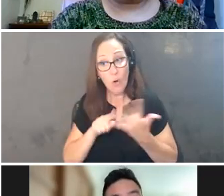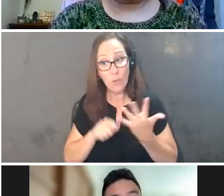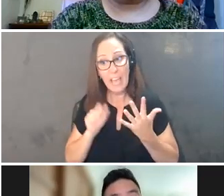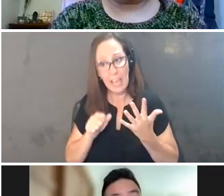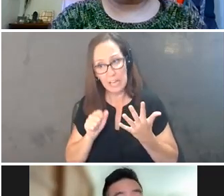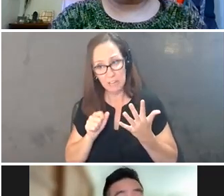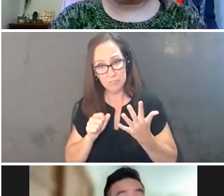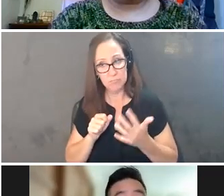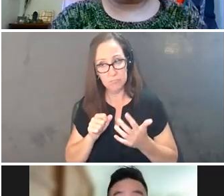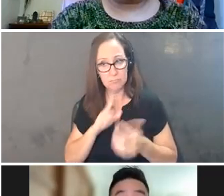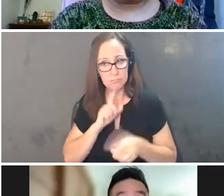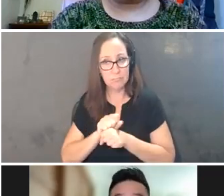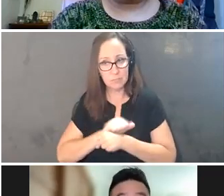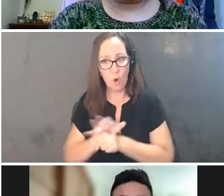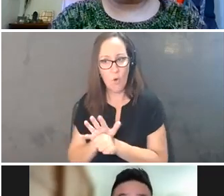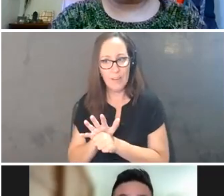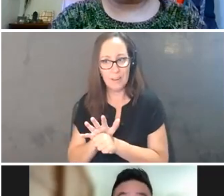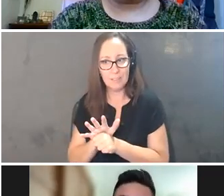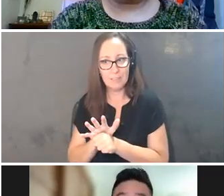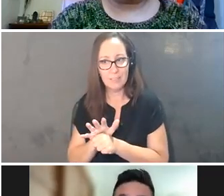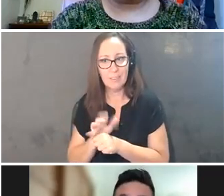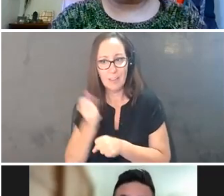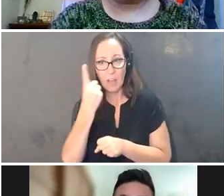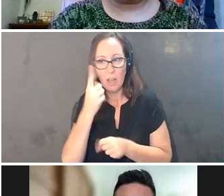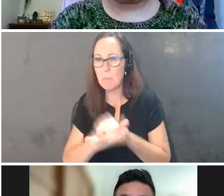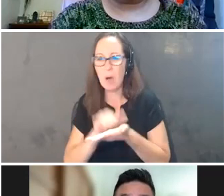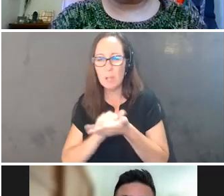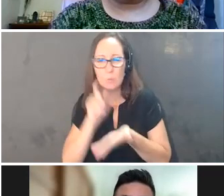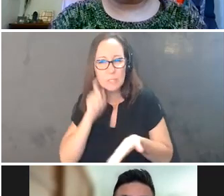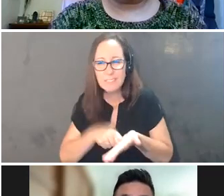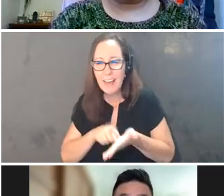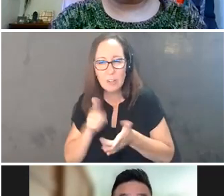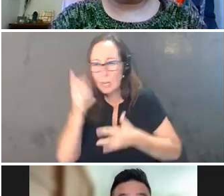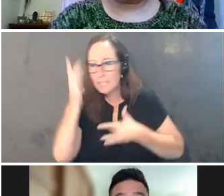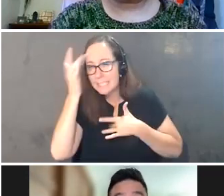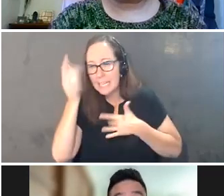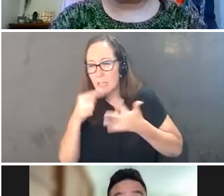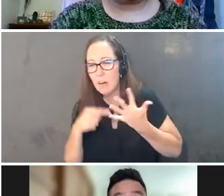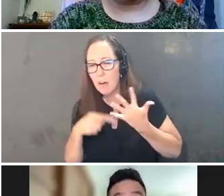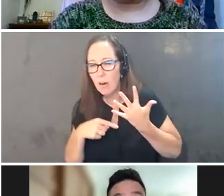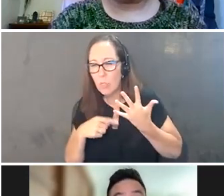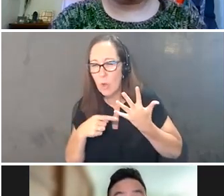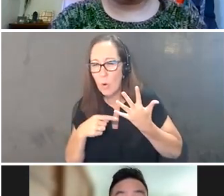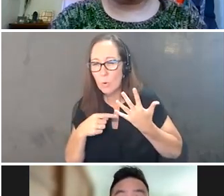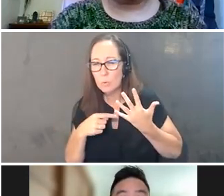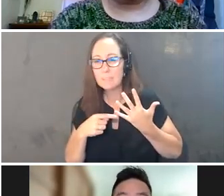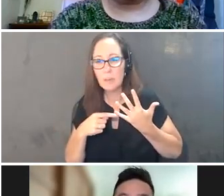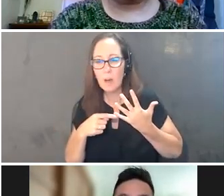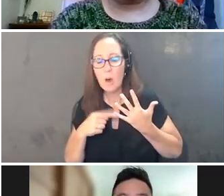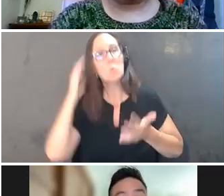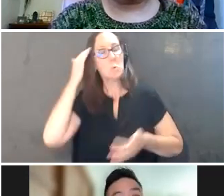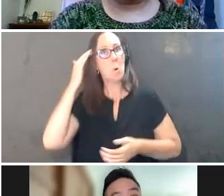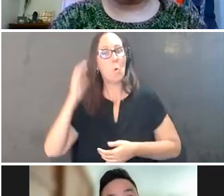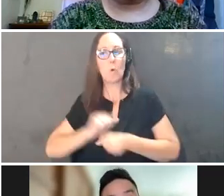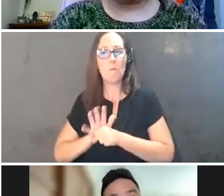point here. It's impossible to tell just based on the symptoms alone, okay? So you see these symptoms here and you can try to